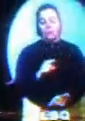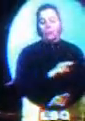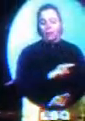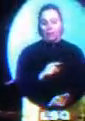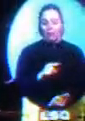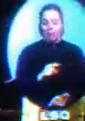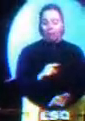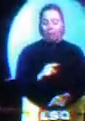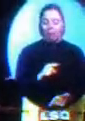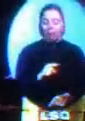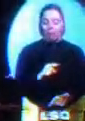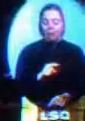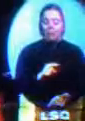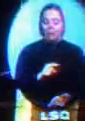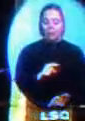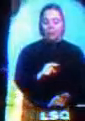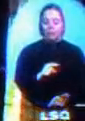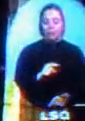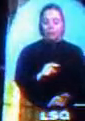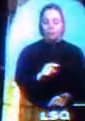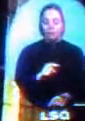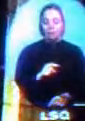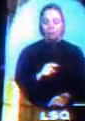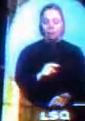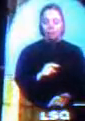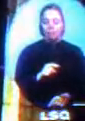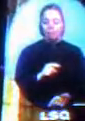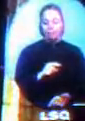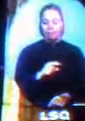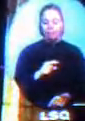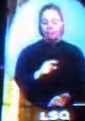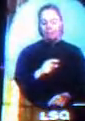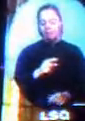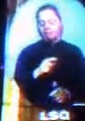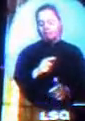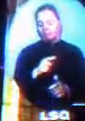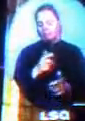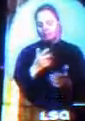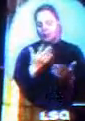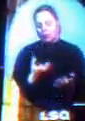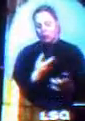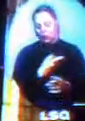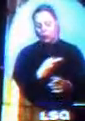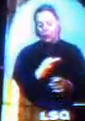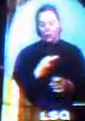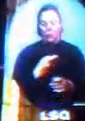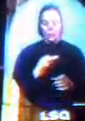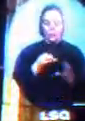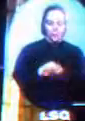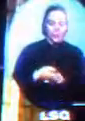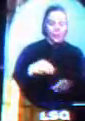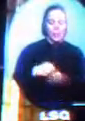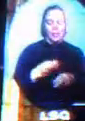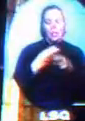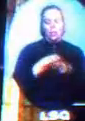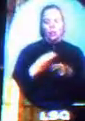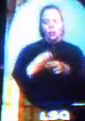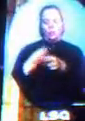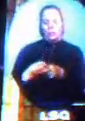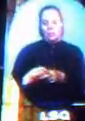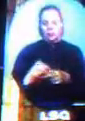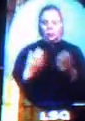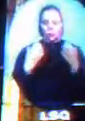to interfere with the election of Canadian Wheat Board directors, gerrymandering voters' lists, using tax dollars to spread propaganda, while putting a